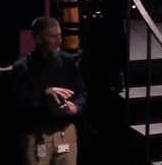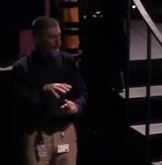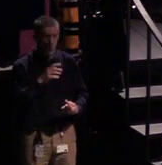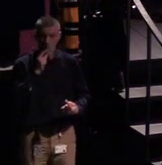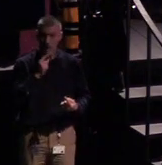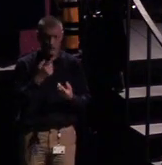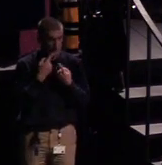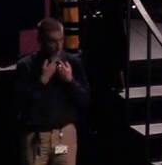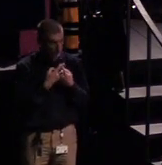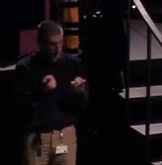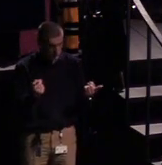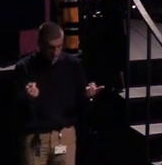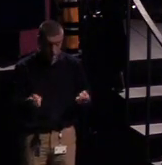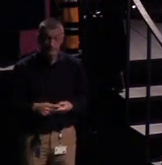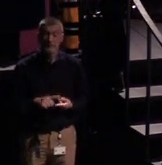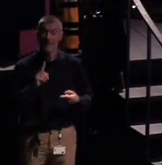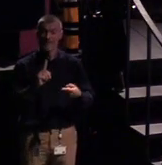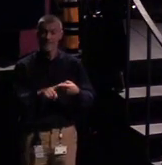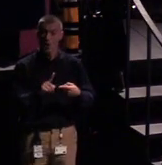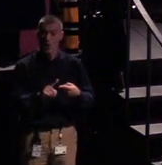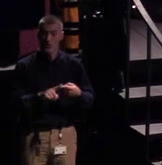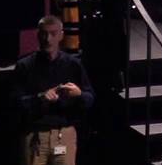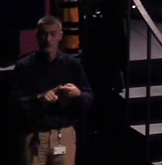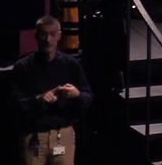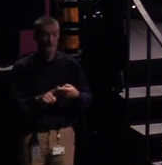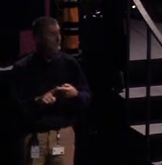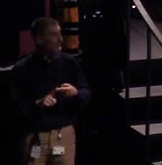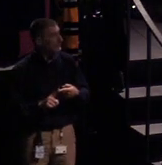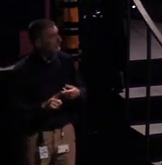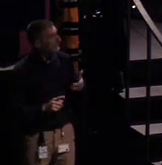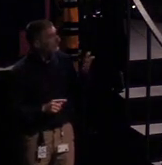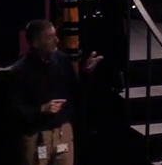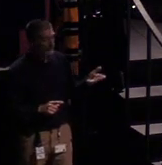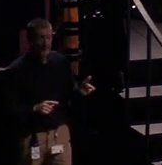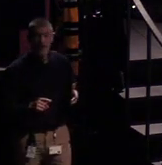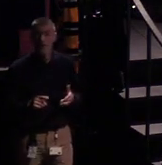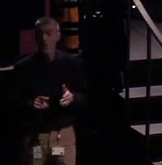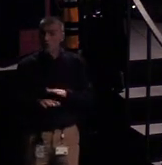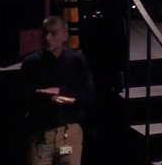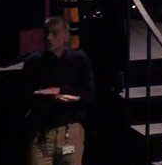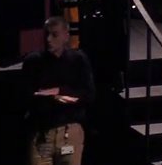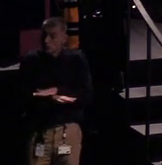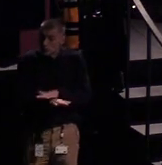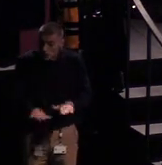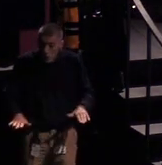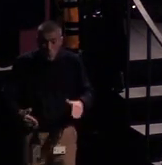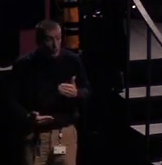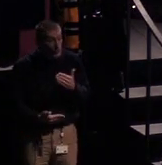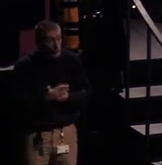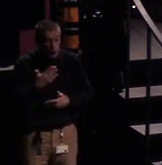share these with you now first up to create no new barriers